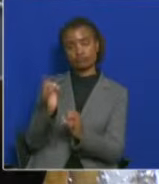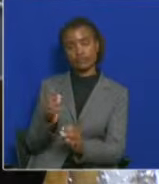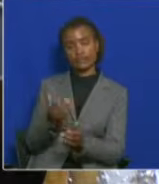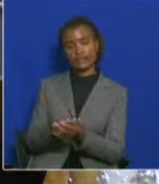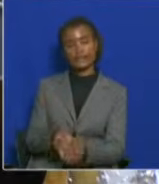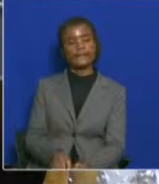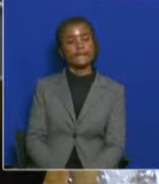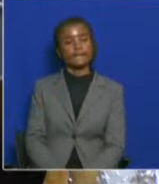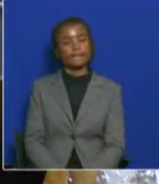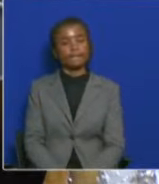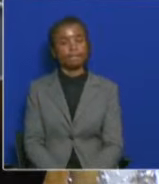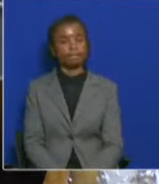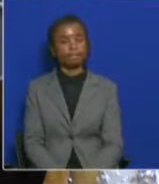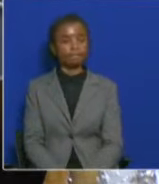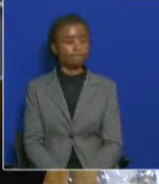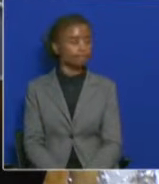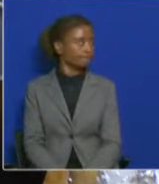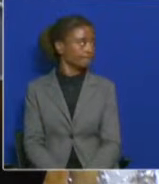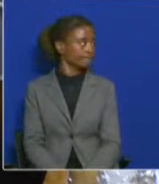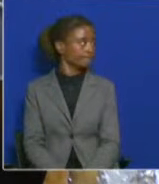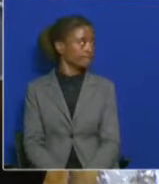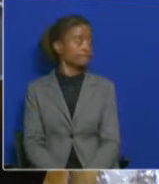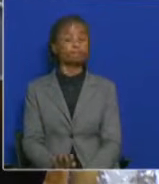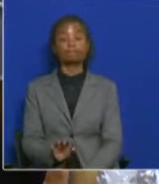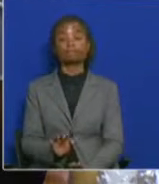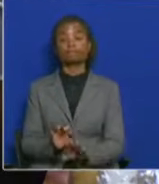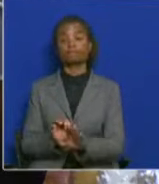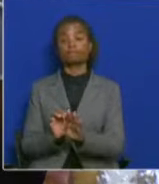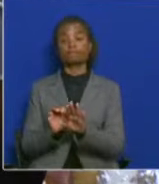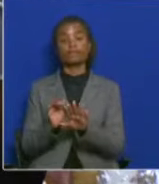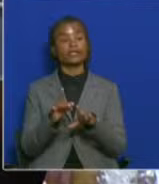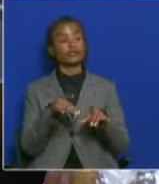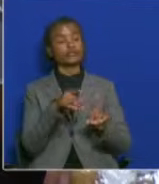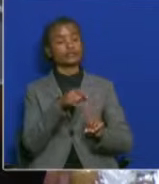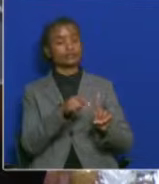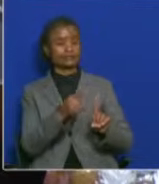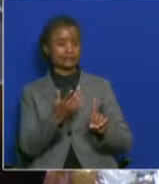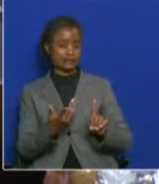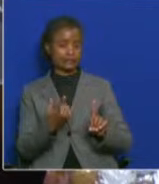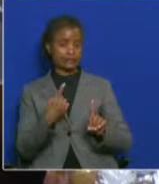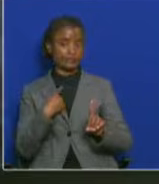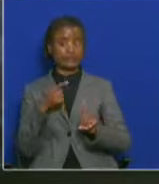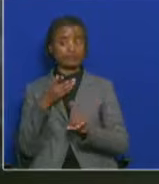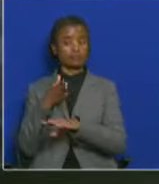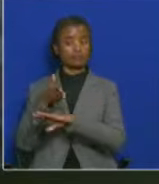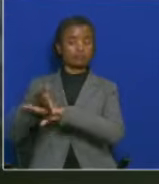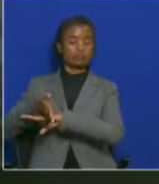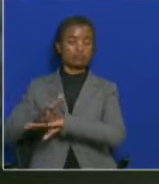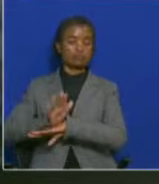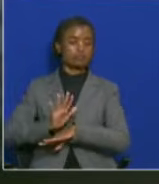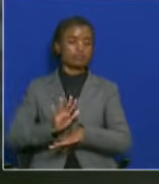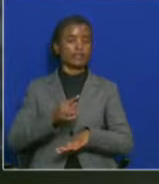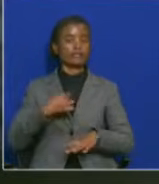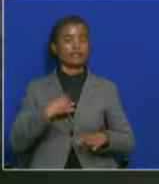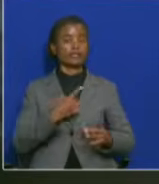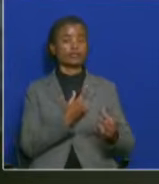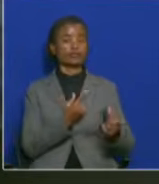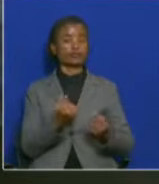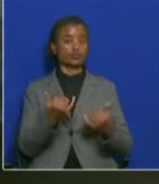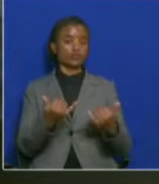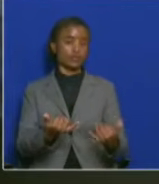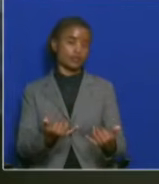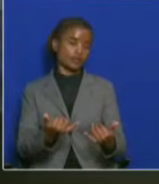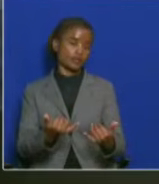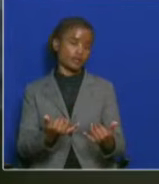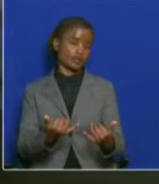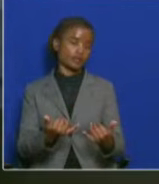Chair, if I may, and I don't mean to interrupt Ms. Hessam, but I'd rather do so now before I interrupt the mid-stride.